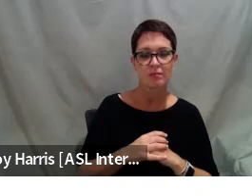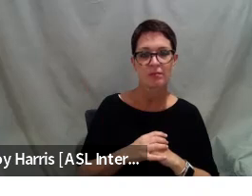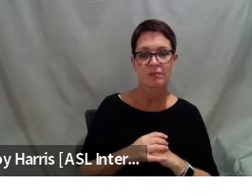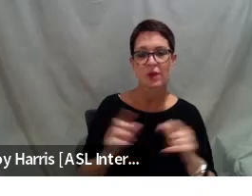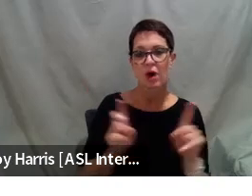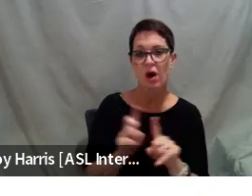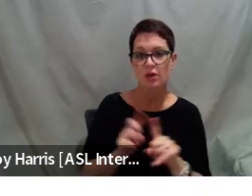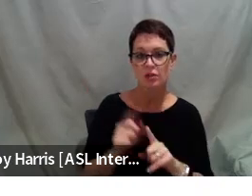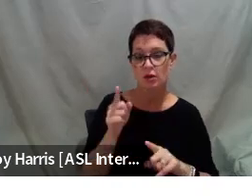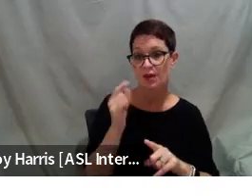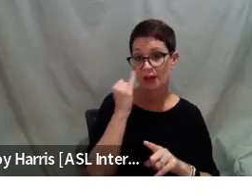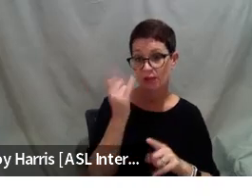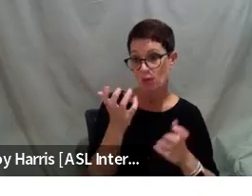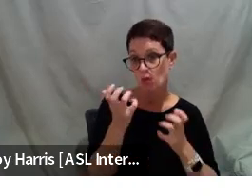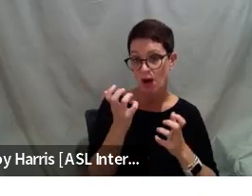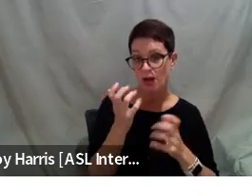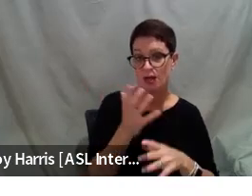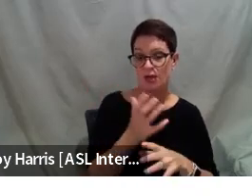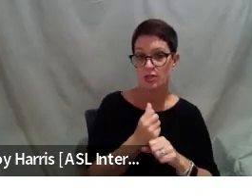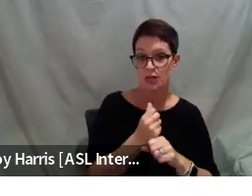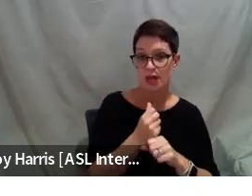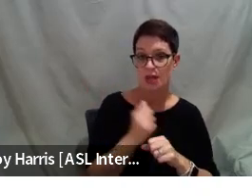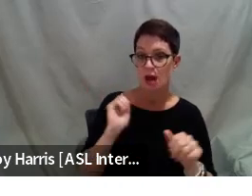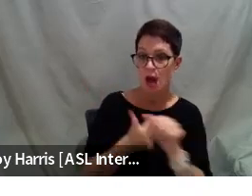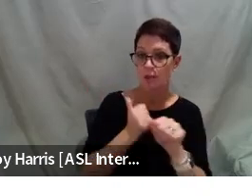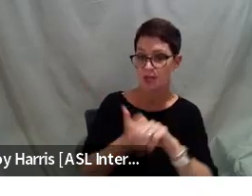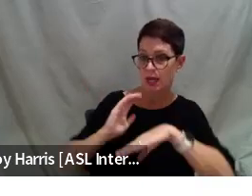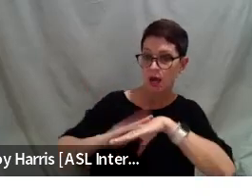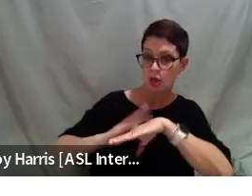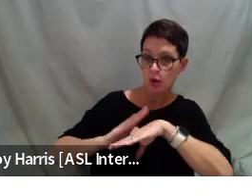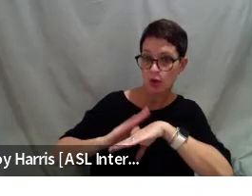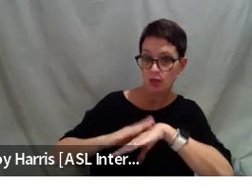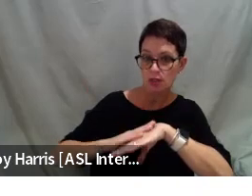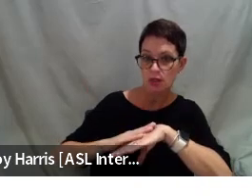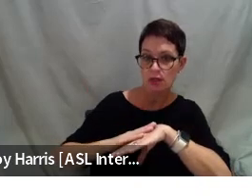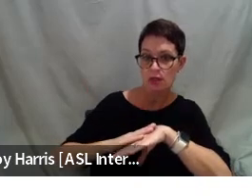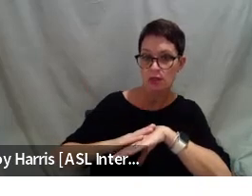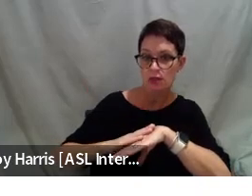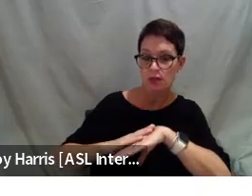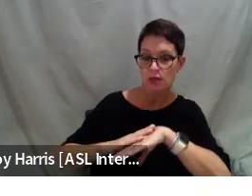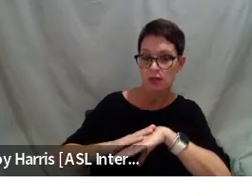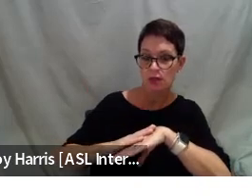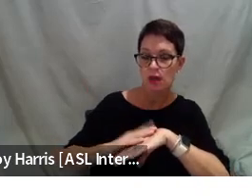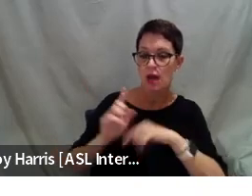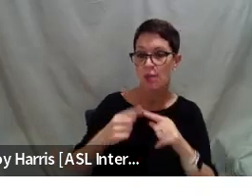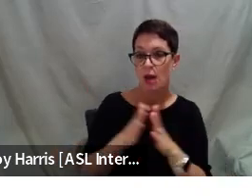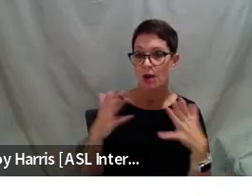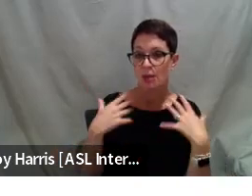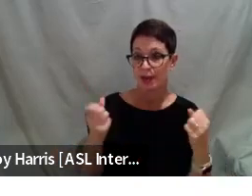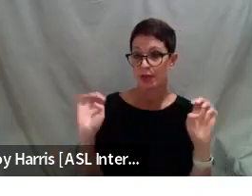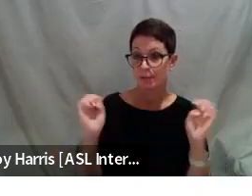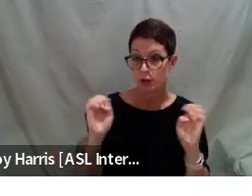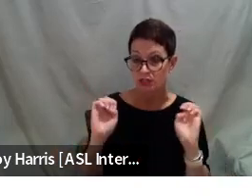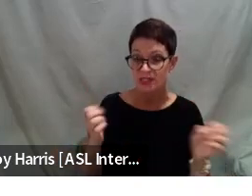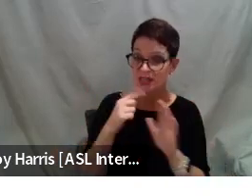Also, if you would like to receive up-to-date alerts on public health emergencies